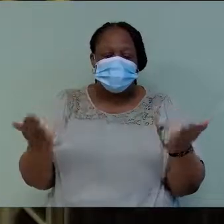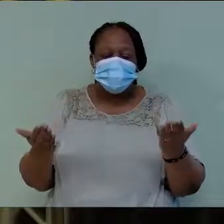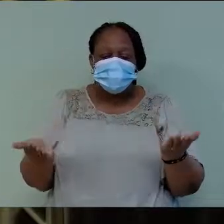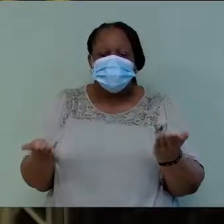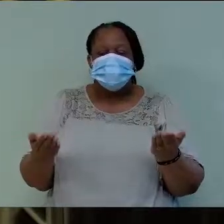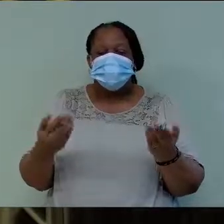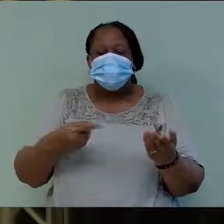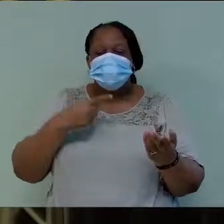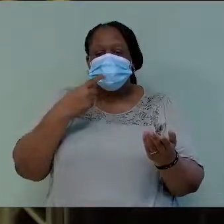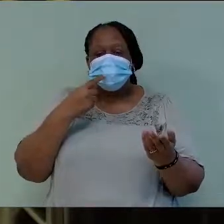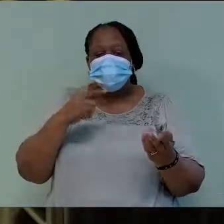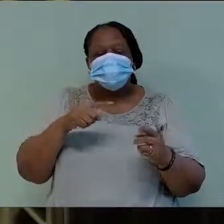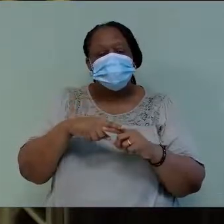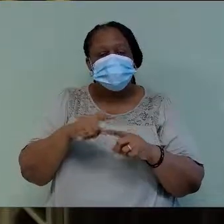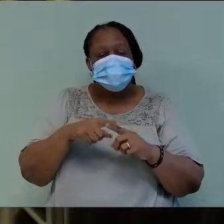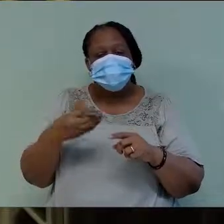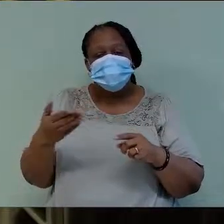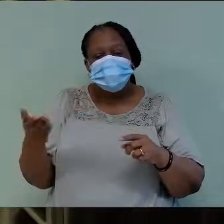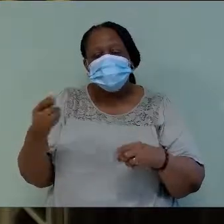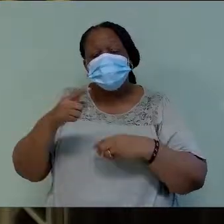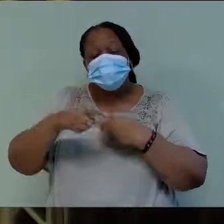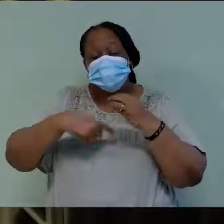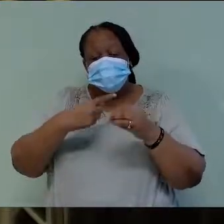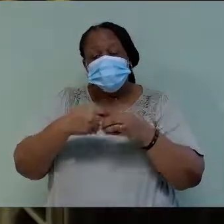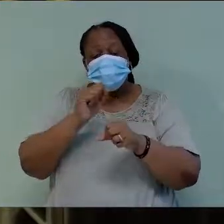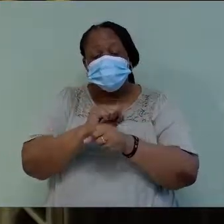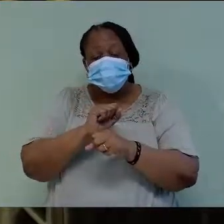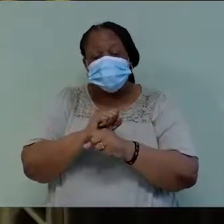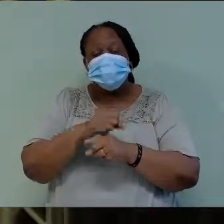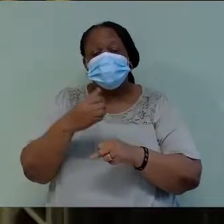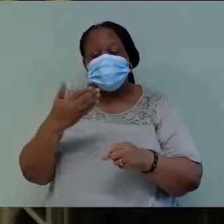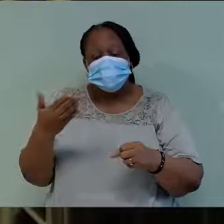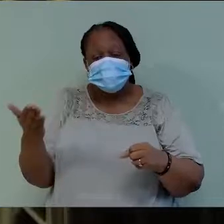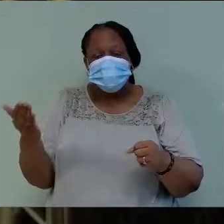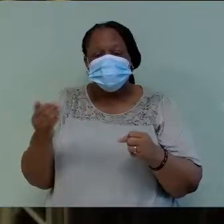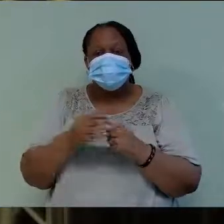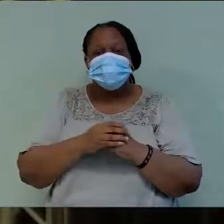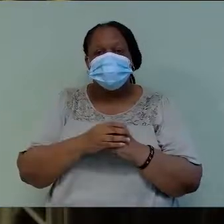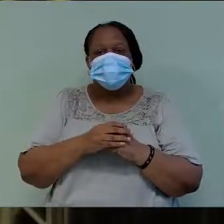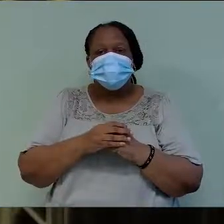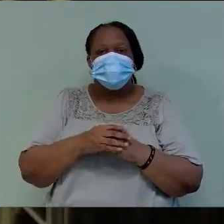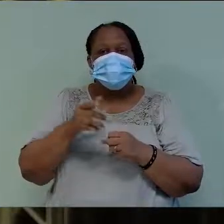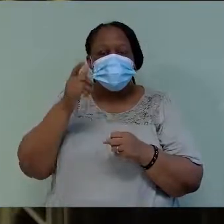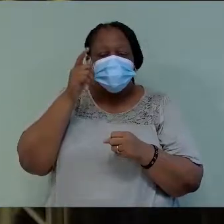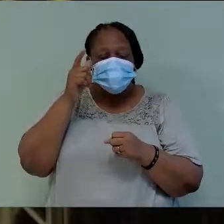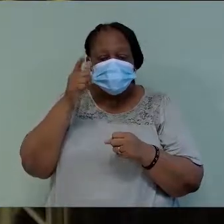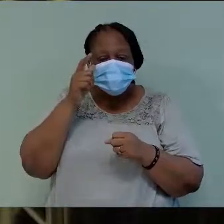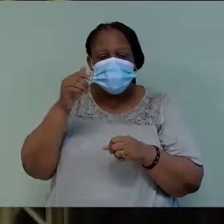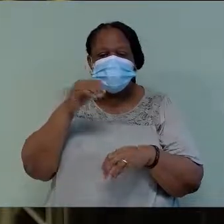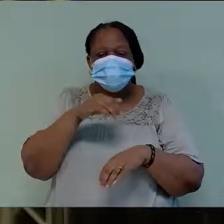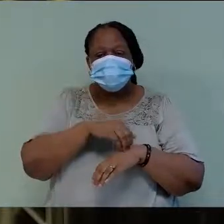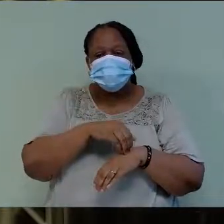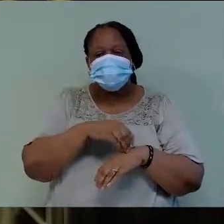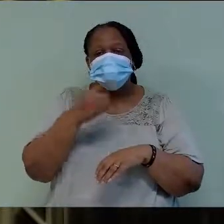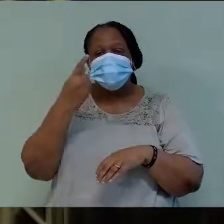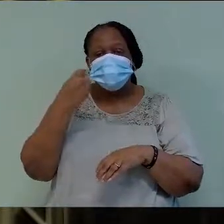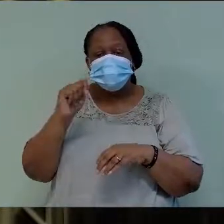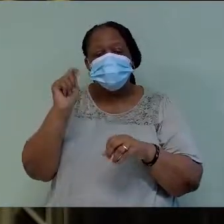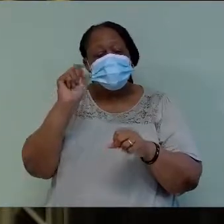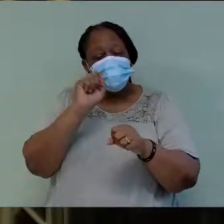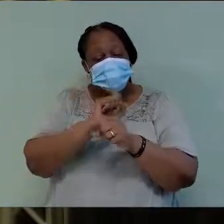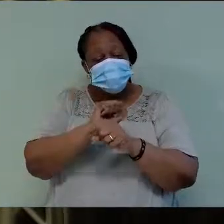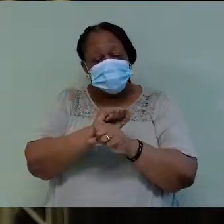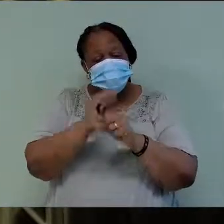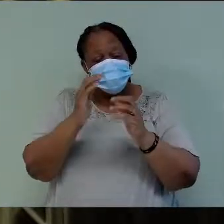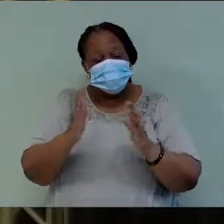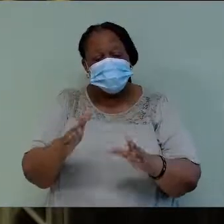various labor-related matters. Firstly, let's look at what the staff at the Department of Labor